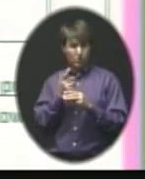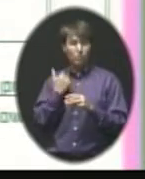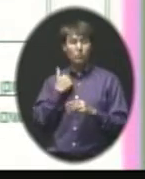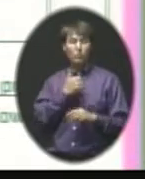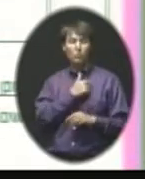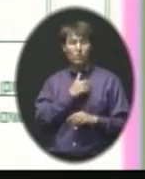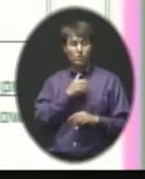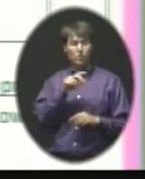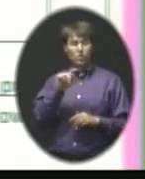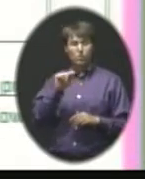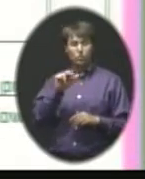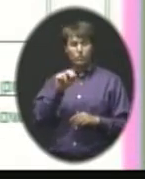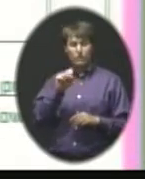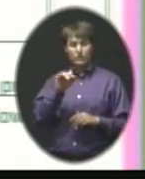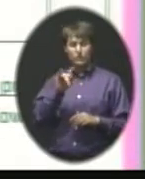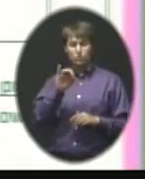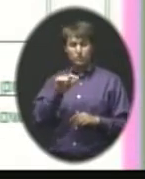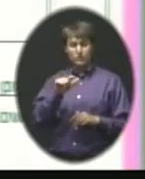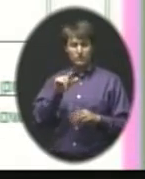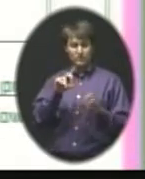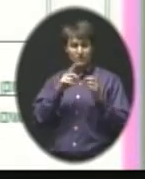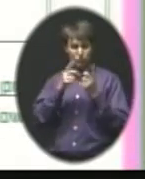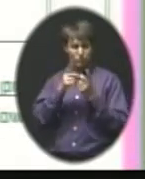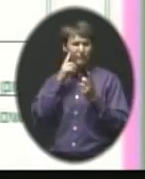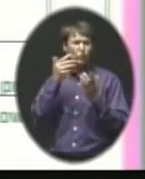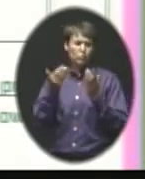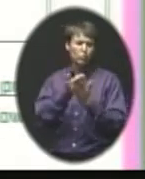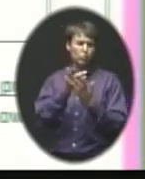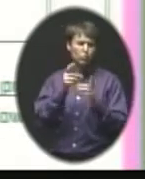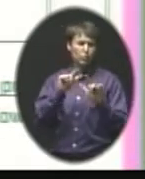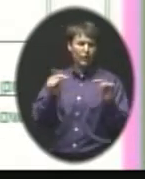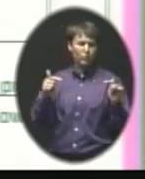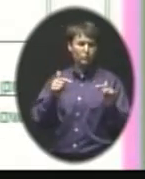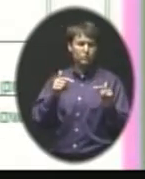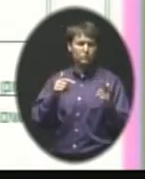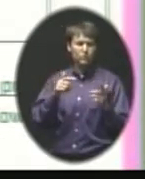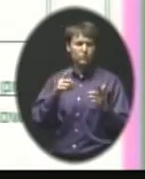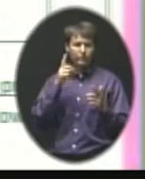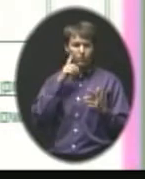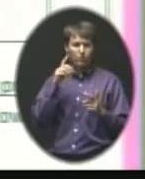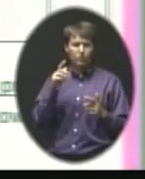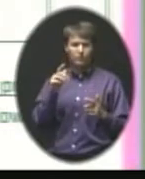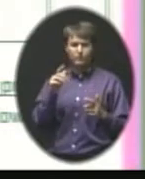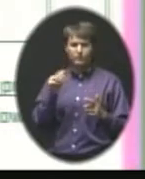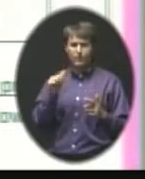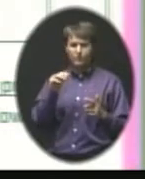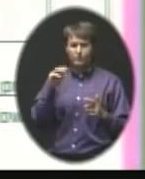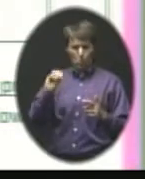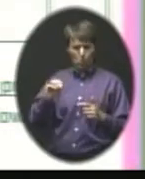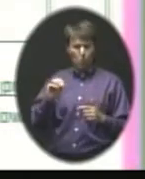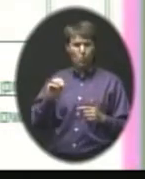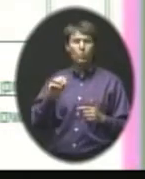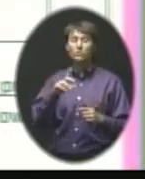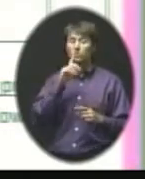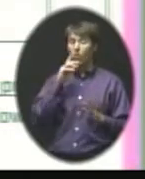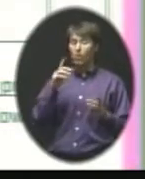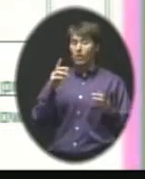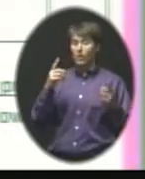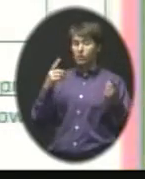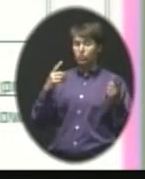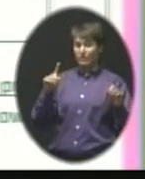transitioning district in terms of the new language for AMOs. So achievement is one